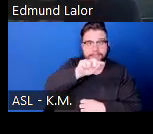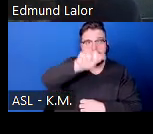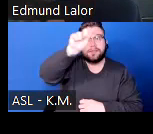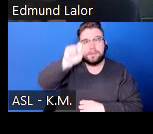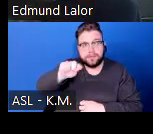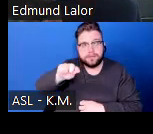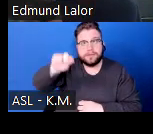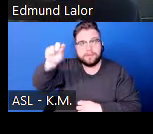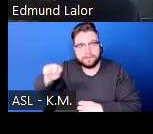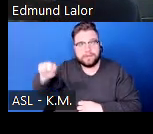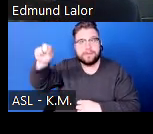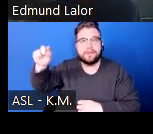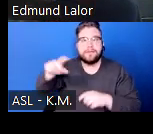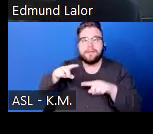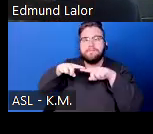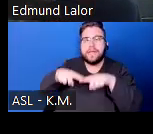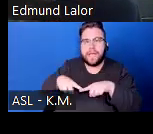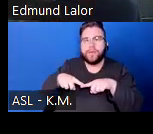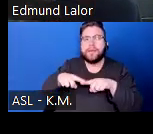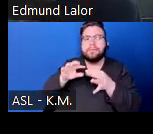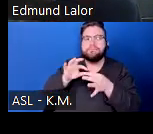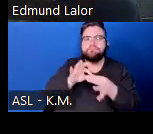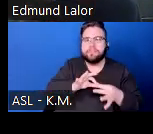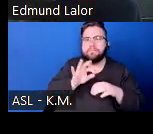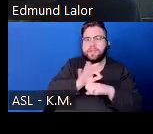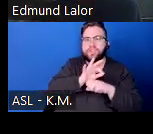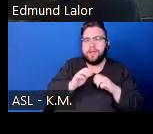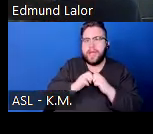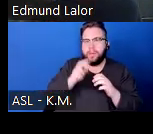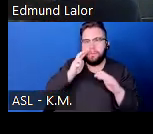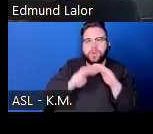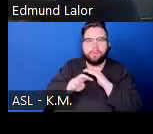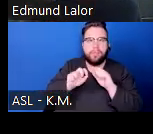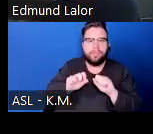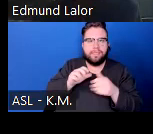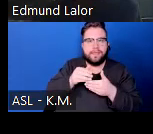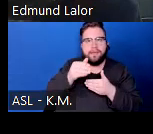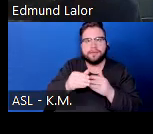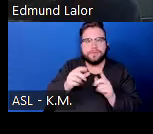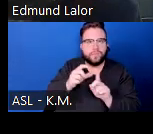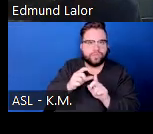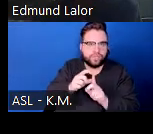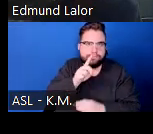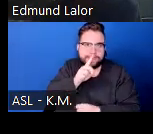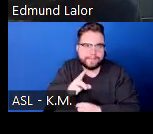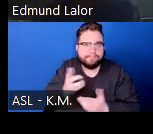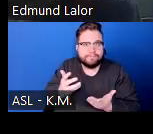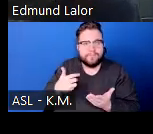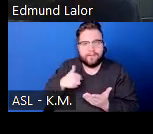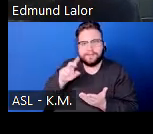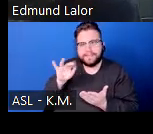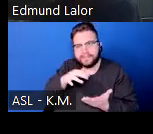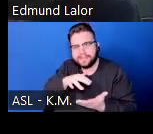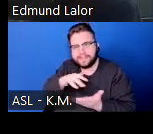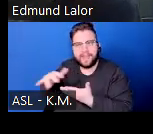signal varied as a function of how predictable the upcoming word was. Again, this was a neuroscience study that I did before I ever started